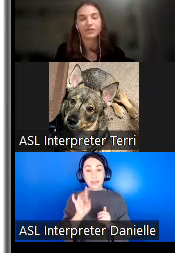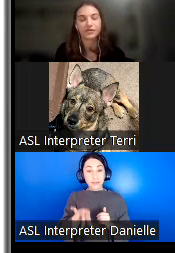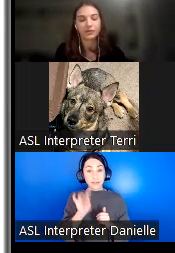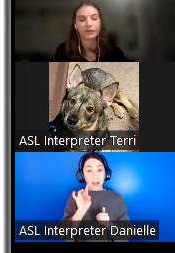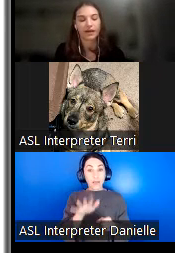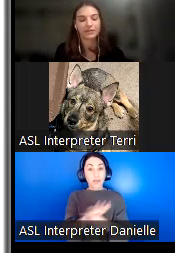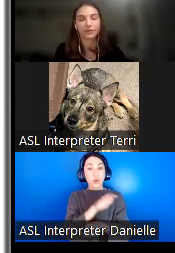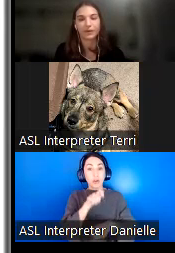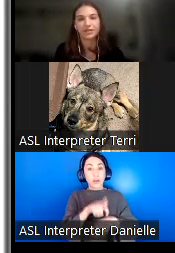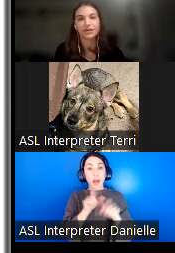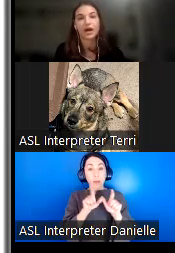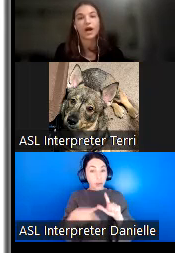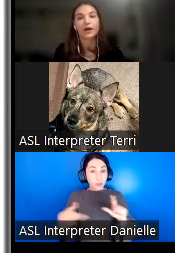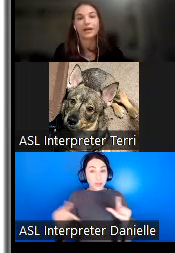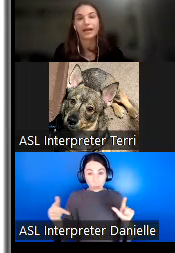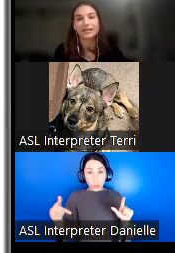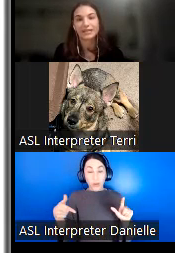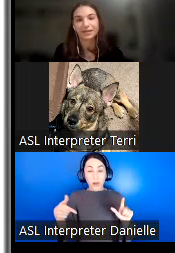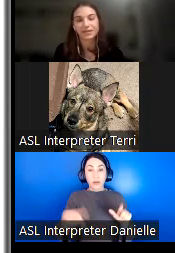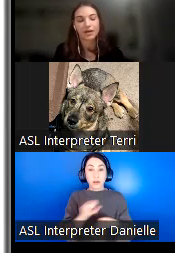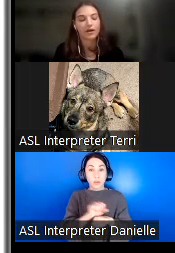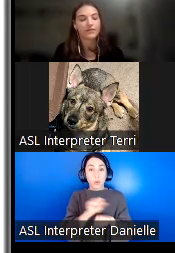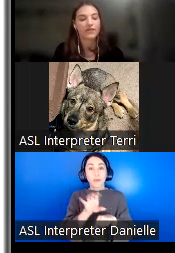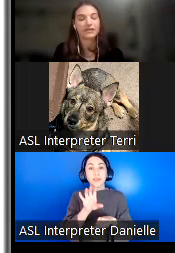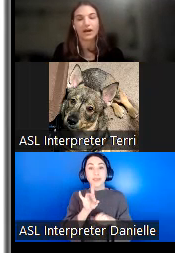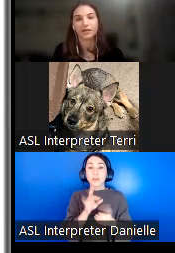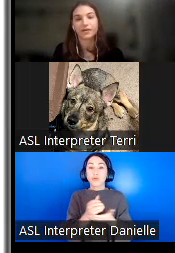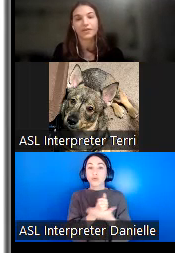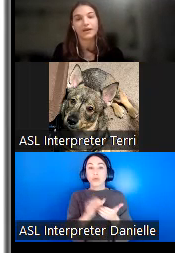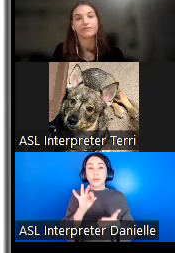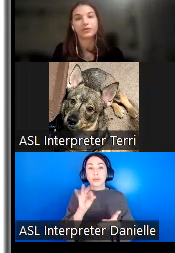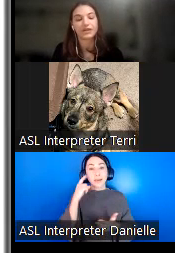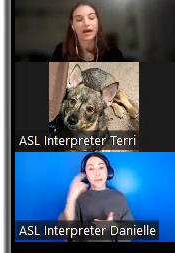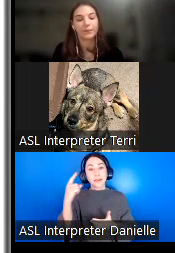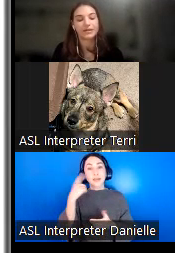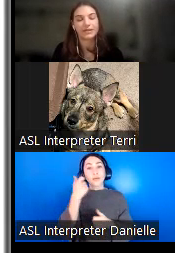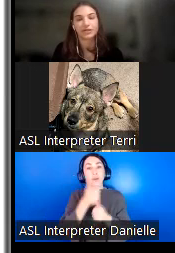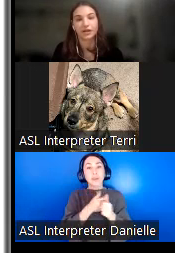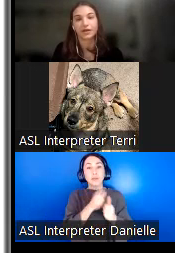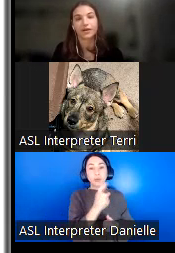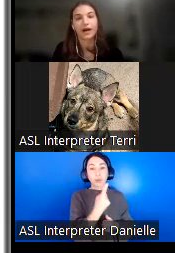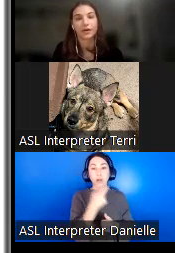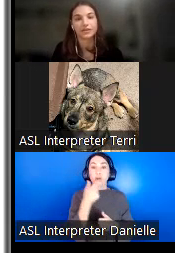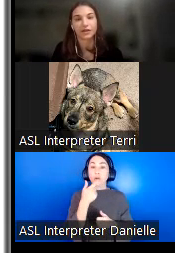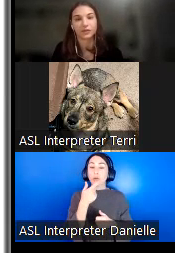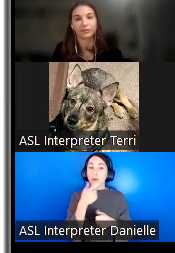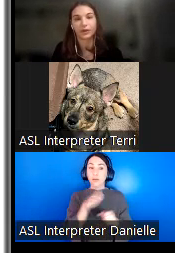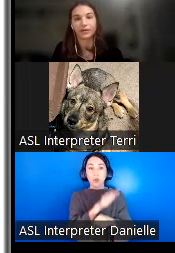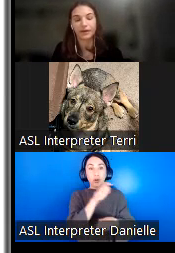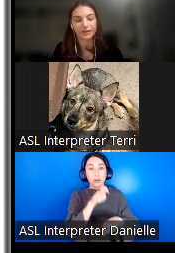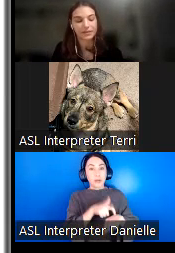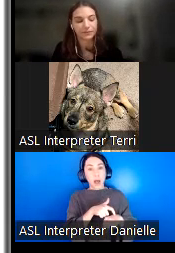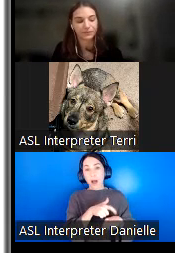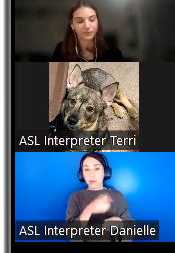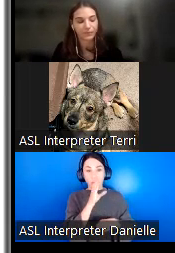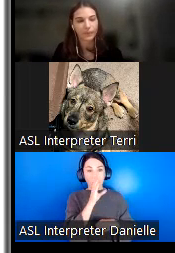full-time LGBTQ+ employees earn 90 cents for every dollar that a full-time cisgender heterosexual